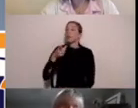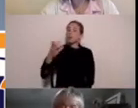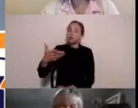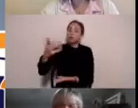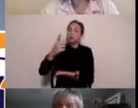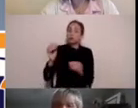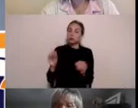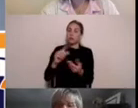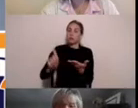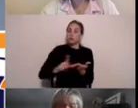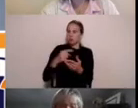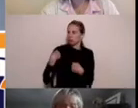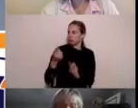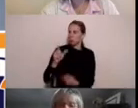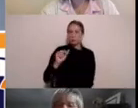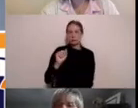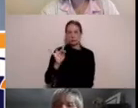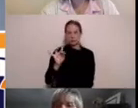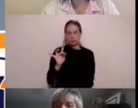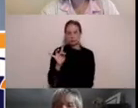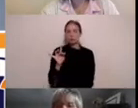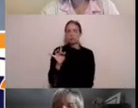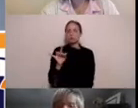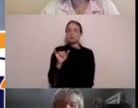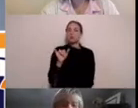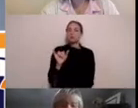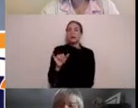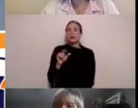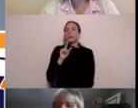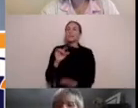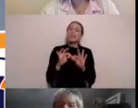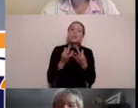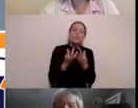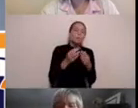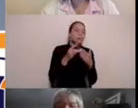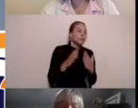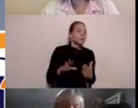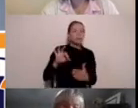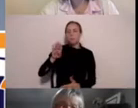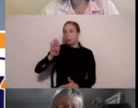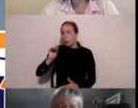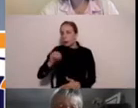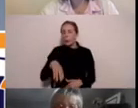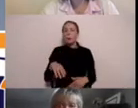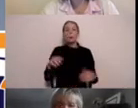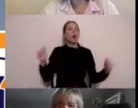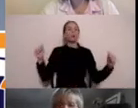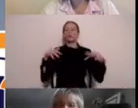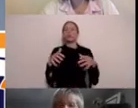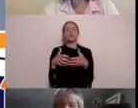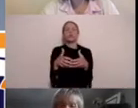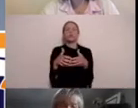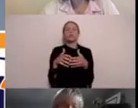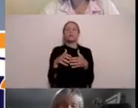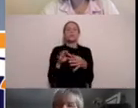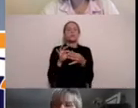since 2018. And really this is bringing together family leaders and FBOs around different parent support